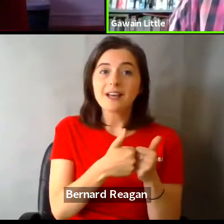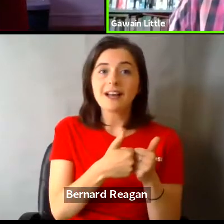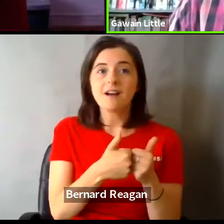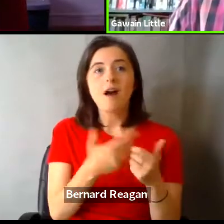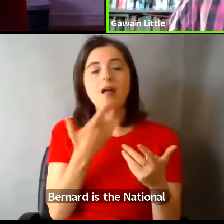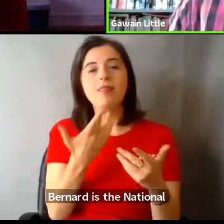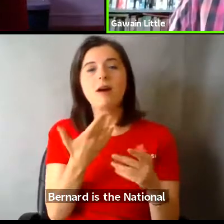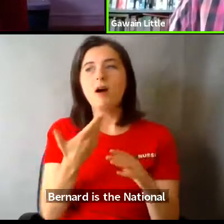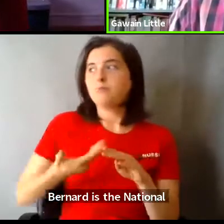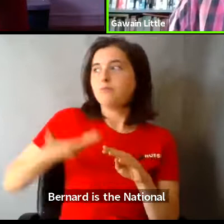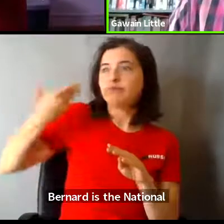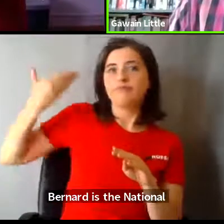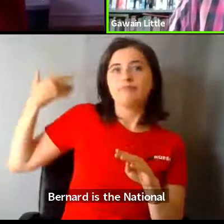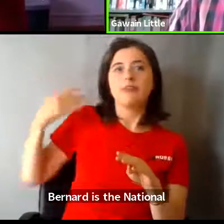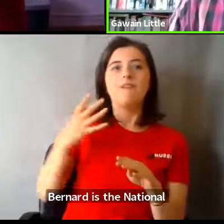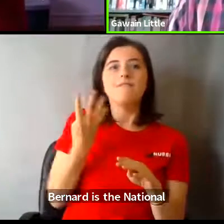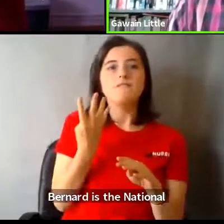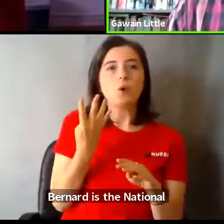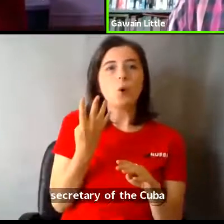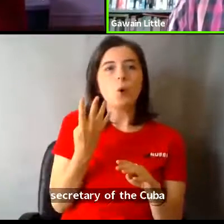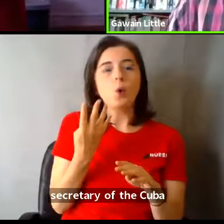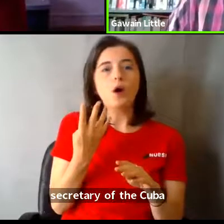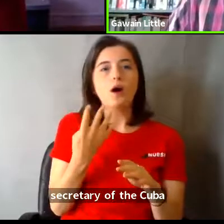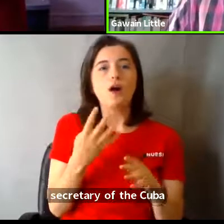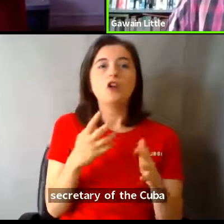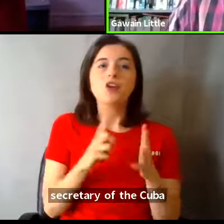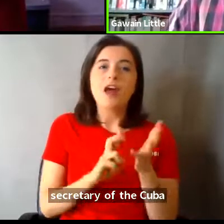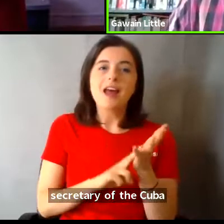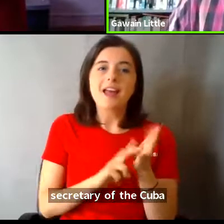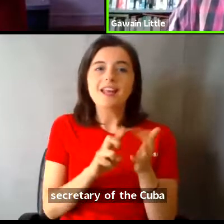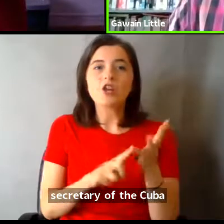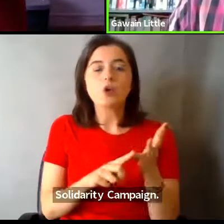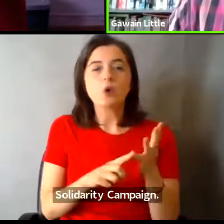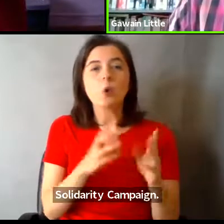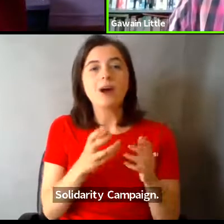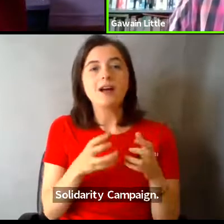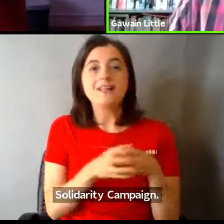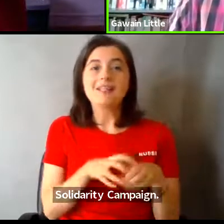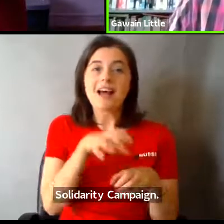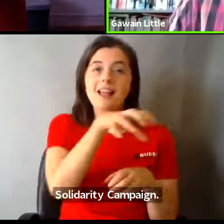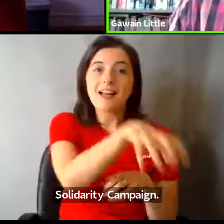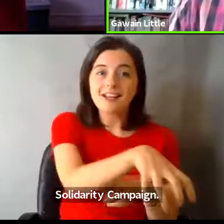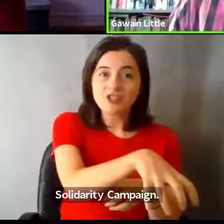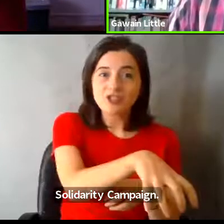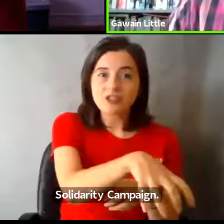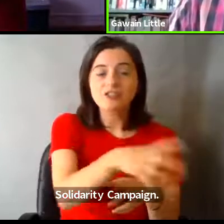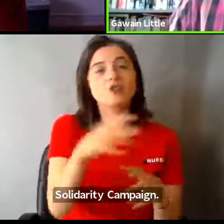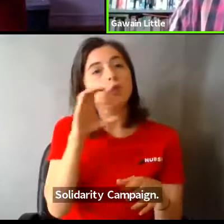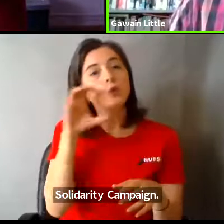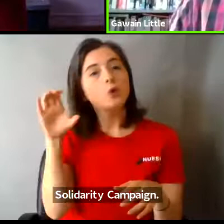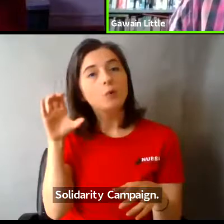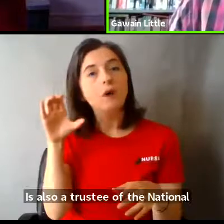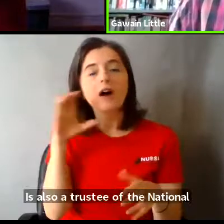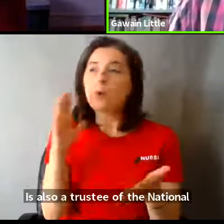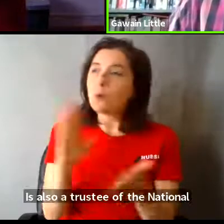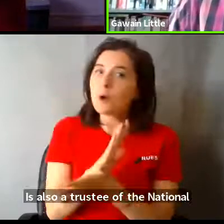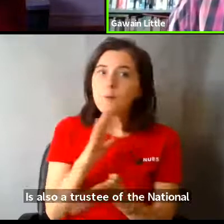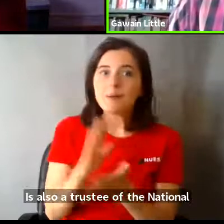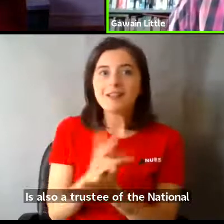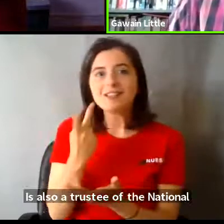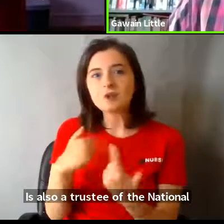to Cuba. So Bernard, you are very, very welcome. As I say, we're pleased to be hosting this meeting jointly with the Cuba